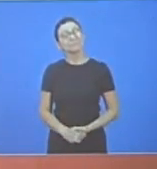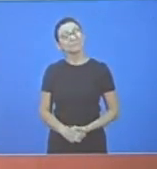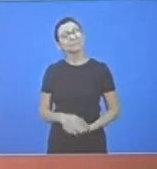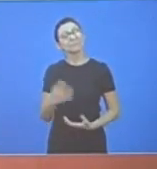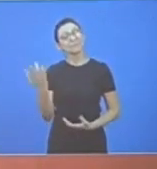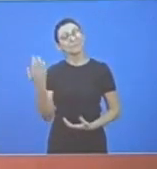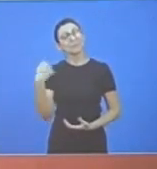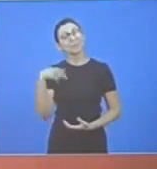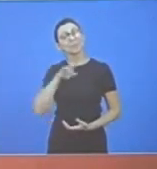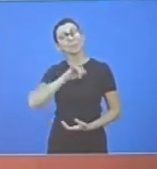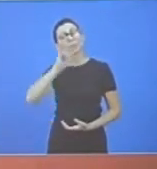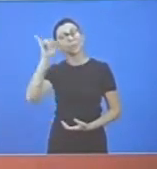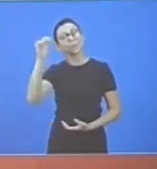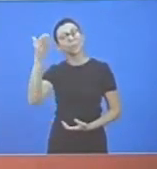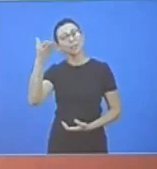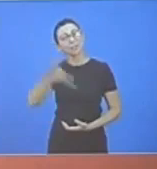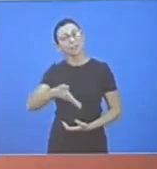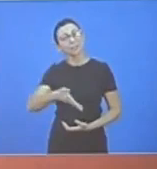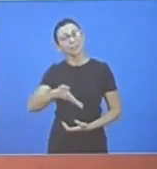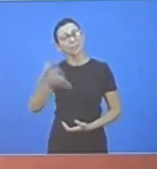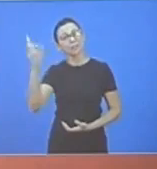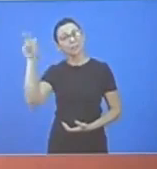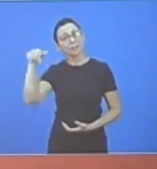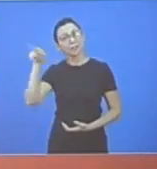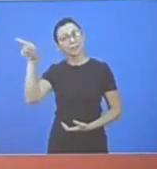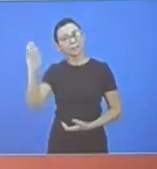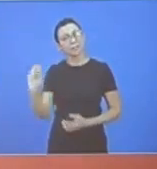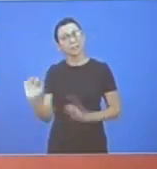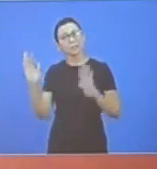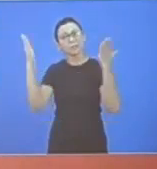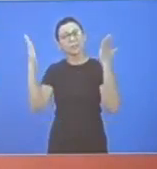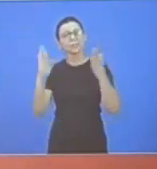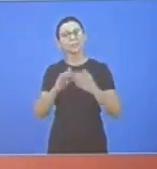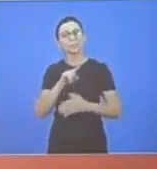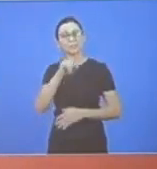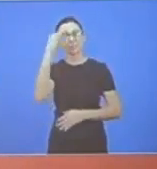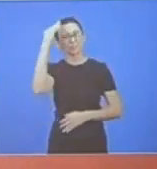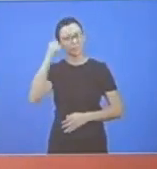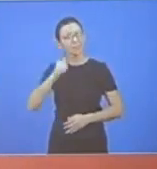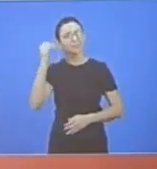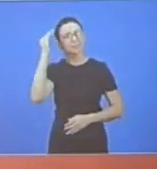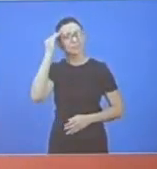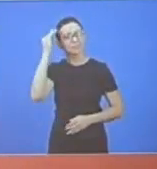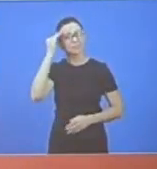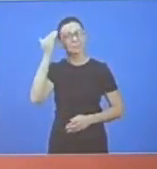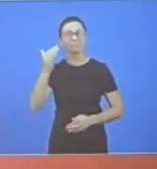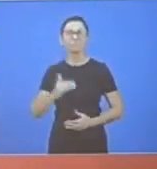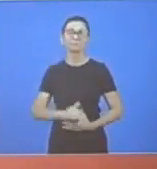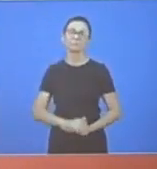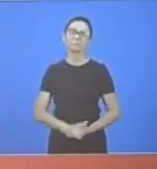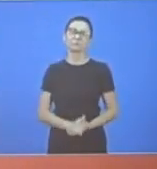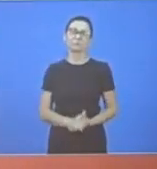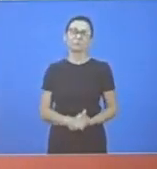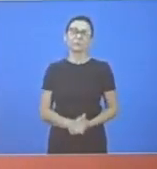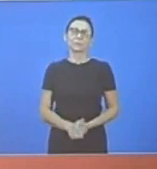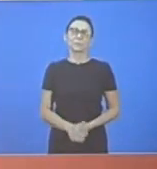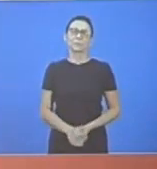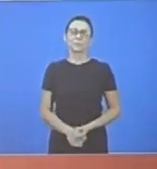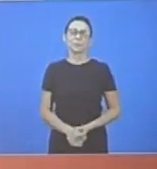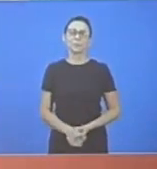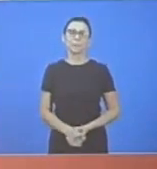And this is the feast that is being prepared, and the church knows very well.